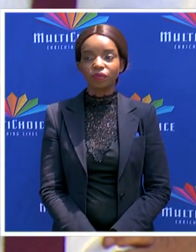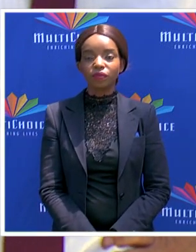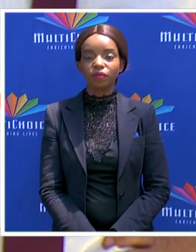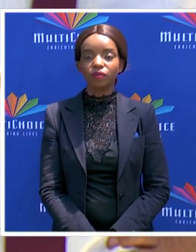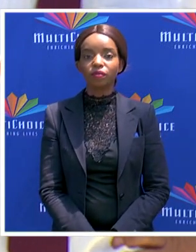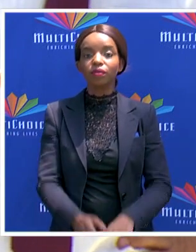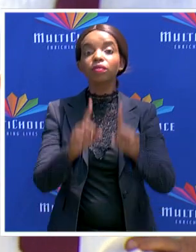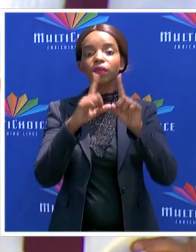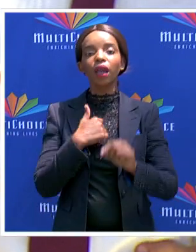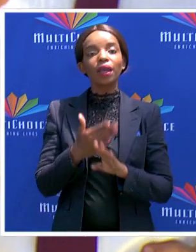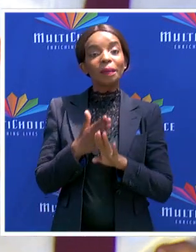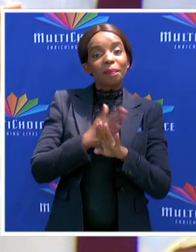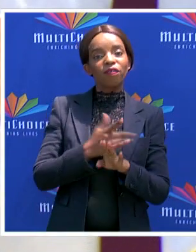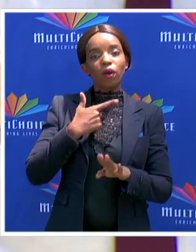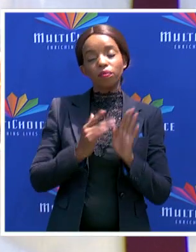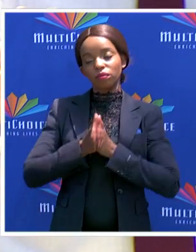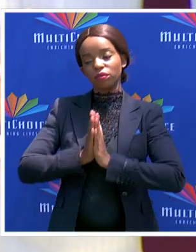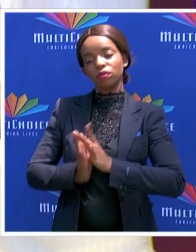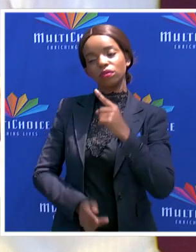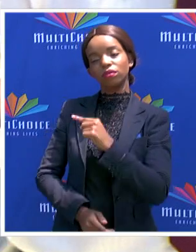but before I allow Koos to say something,